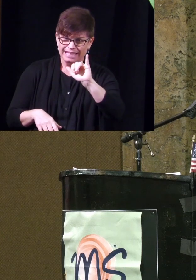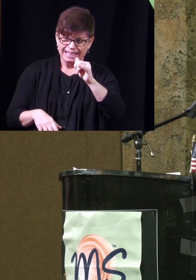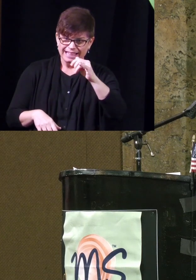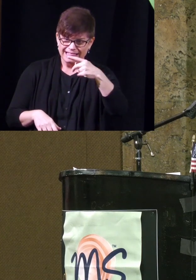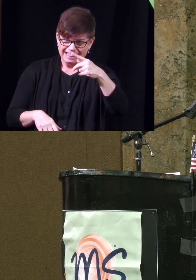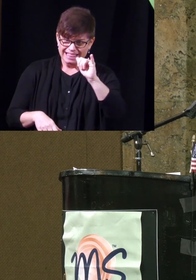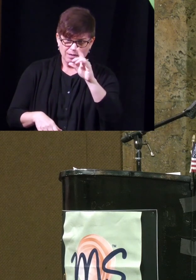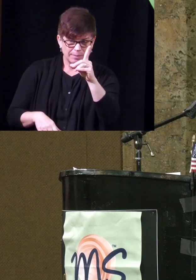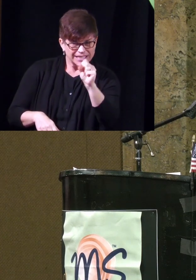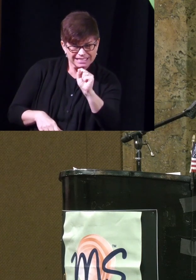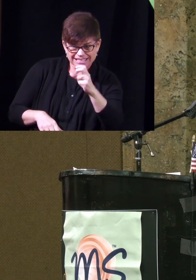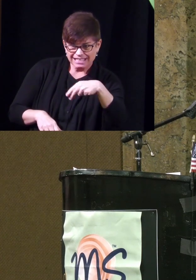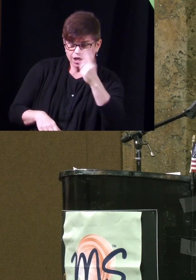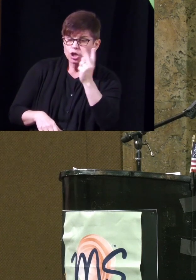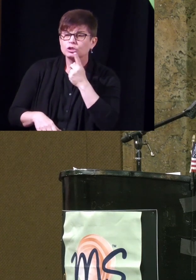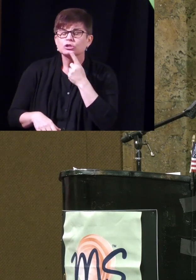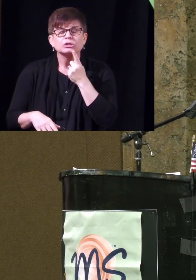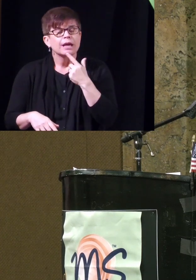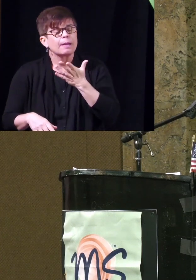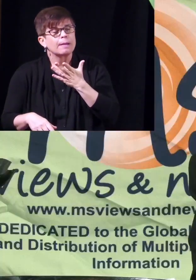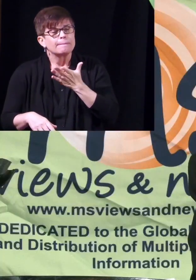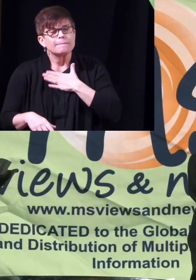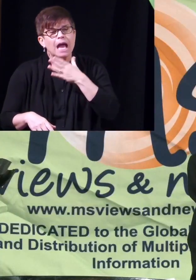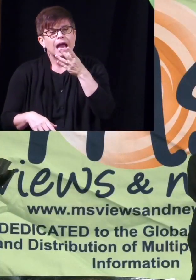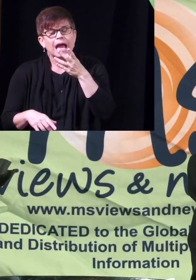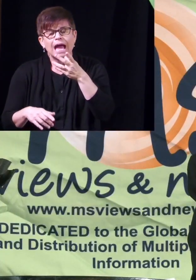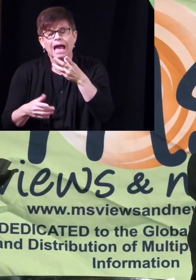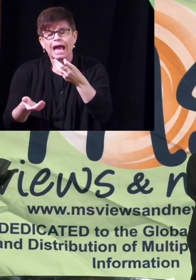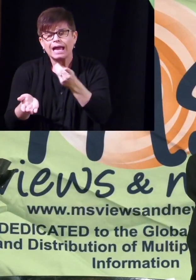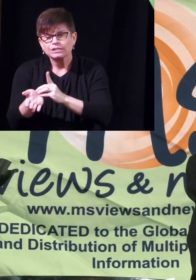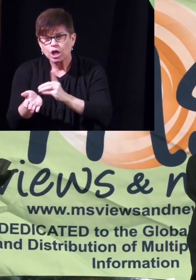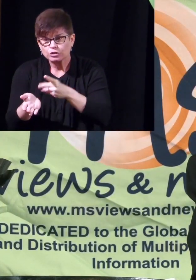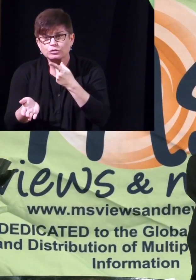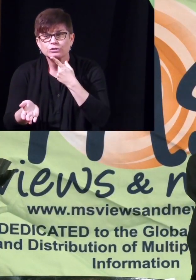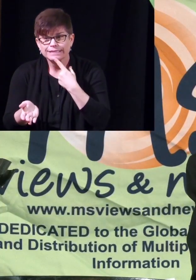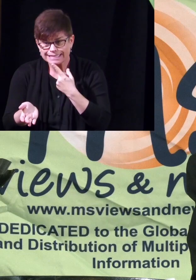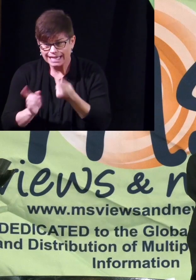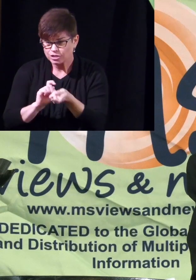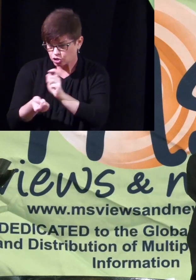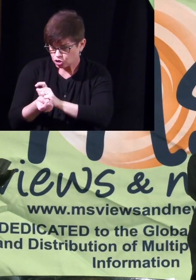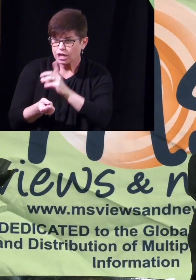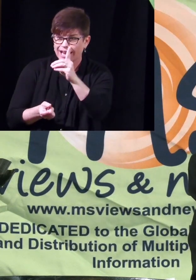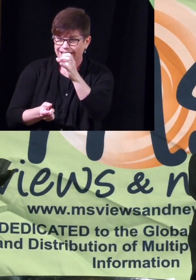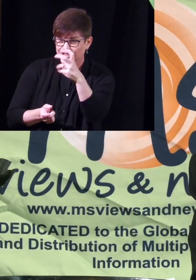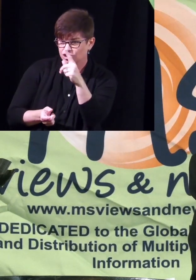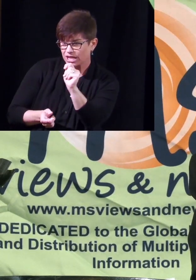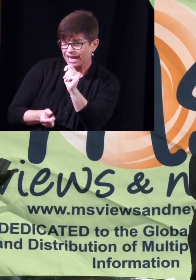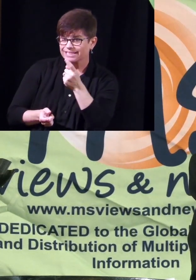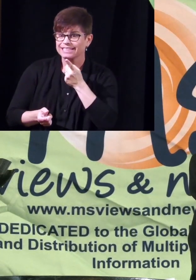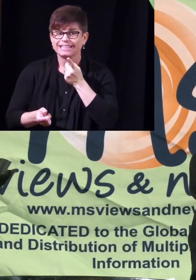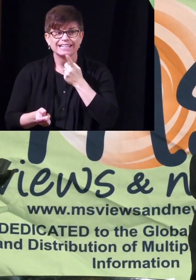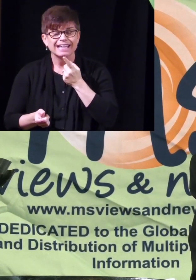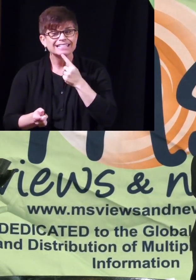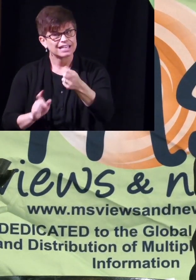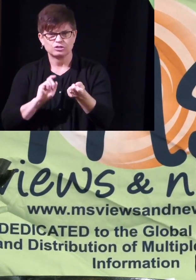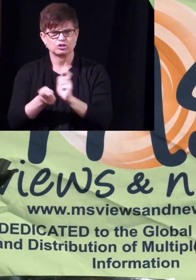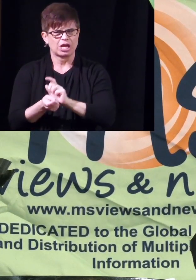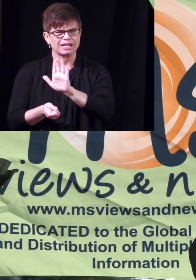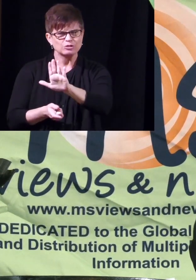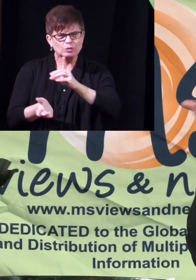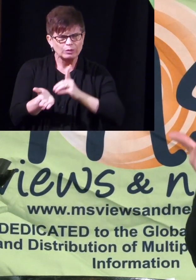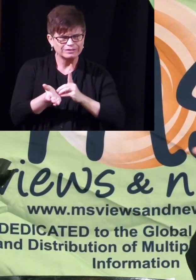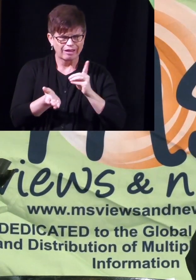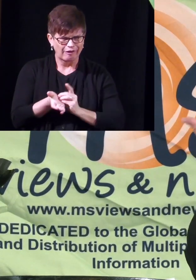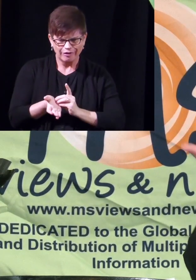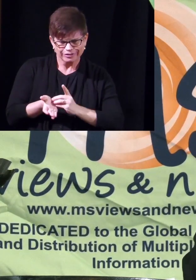it? I said, my doctor said I should change my diet. I said, I have a better suggestion. Change your doctor. I mean, that's ridiculous. So it's the same